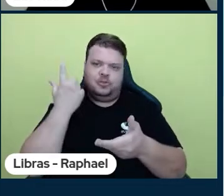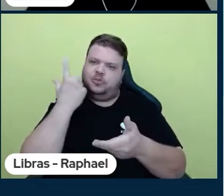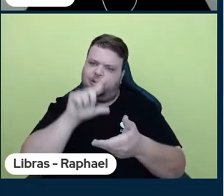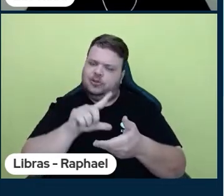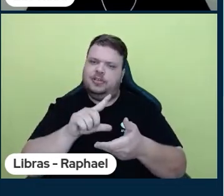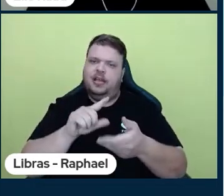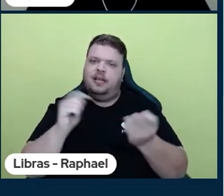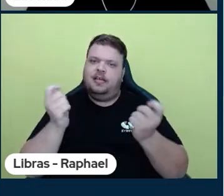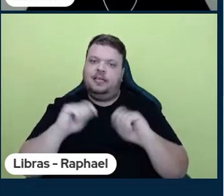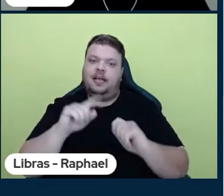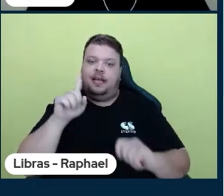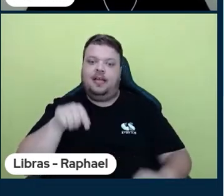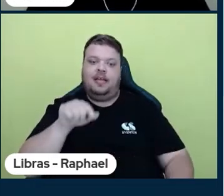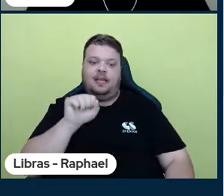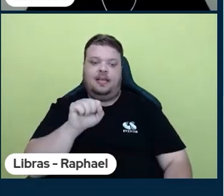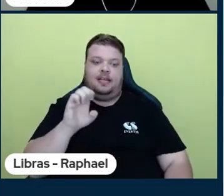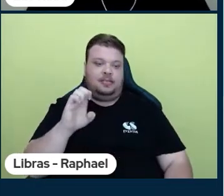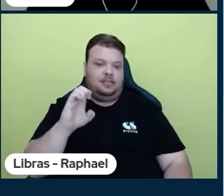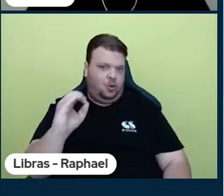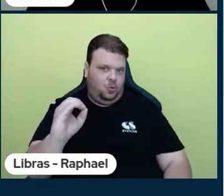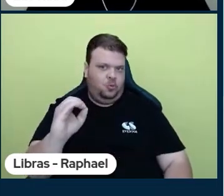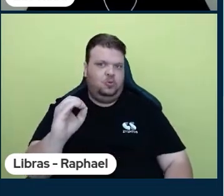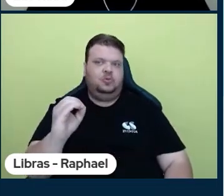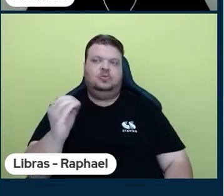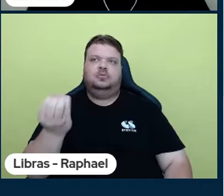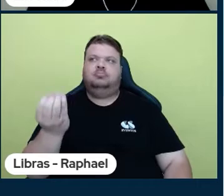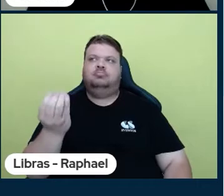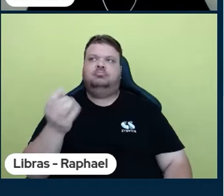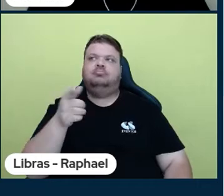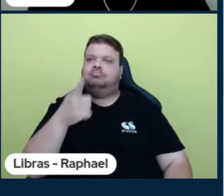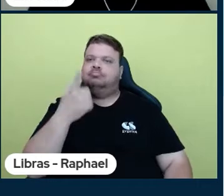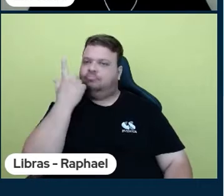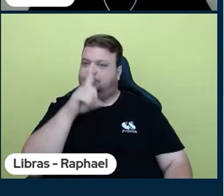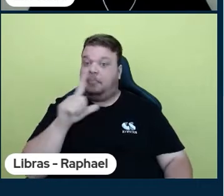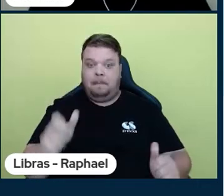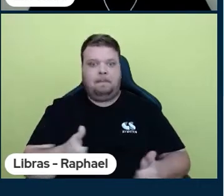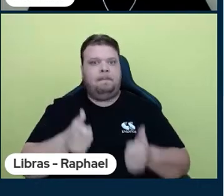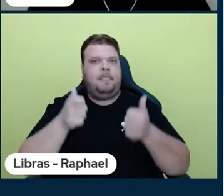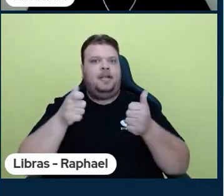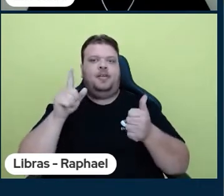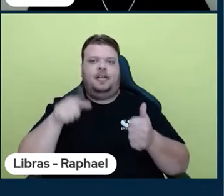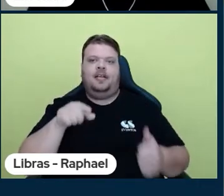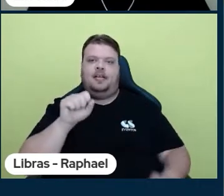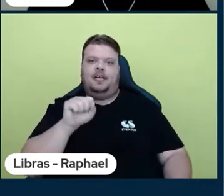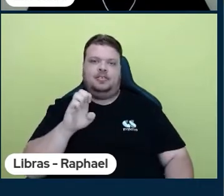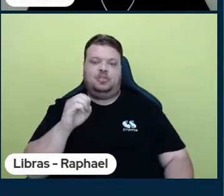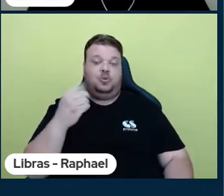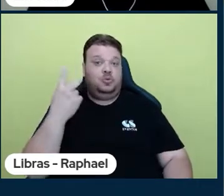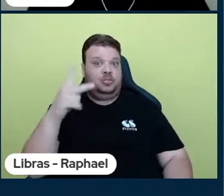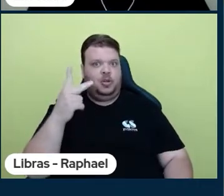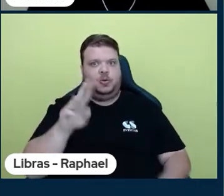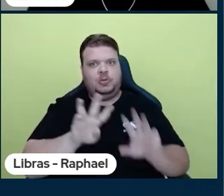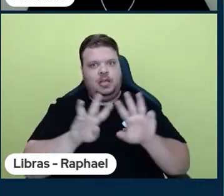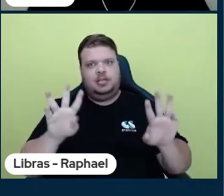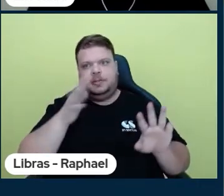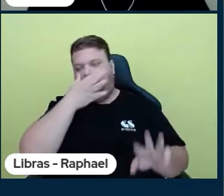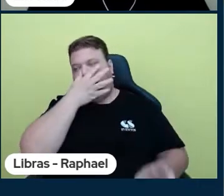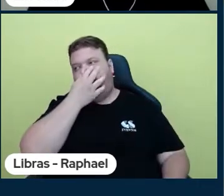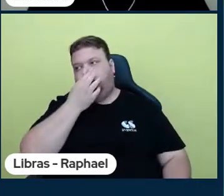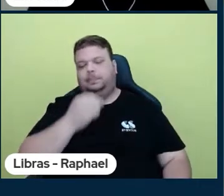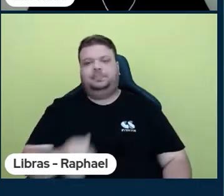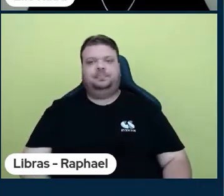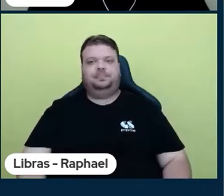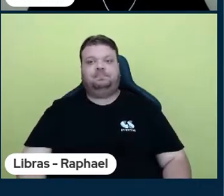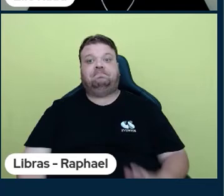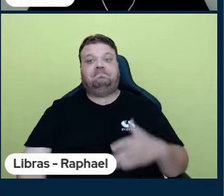to give some overview of about entities and relationship, because when we want to build a knowledge graph, this